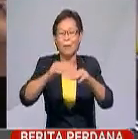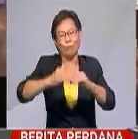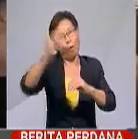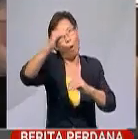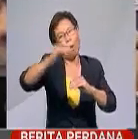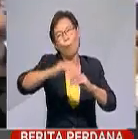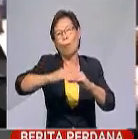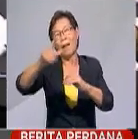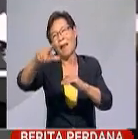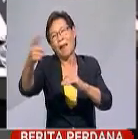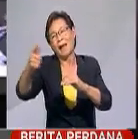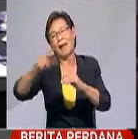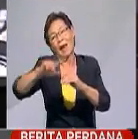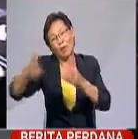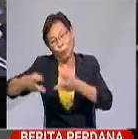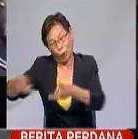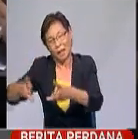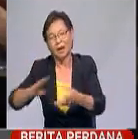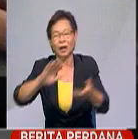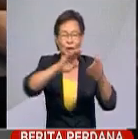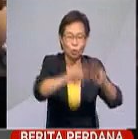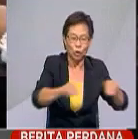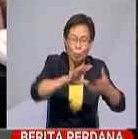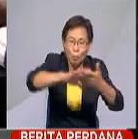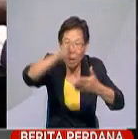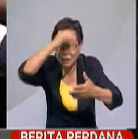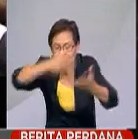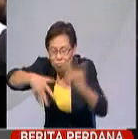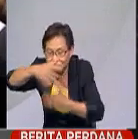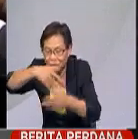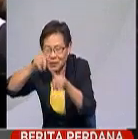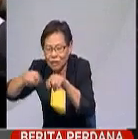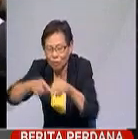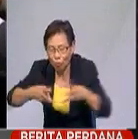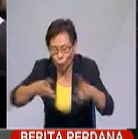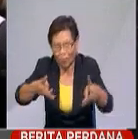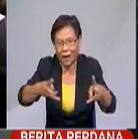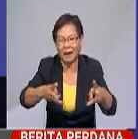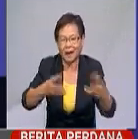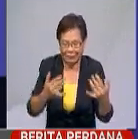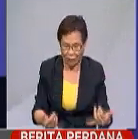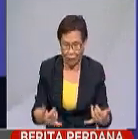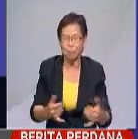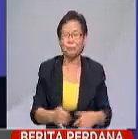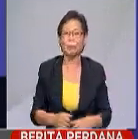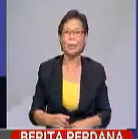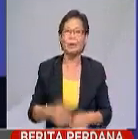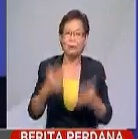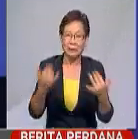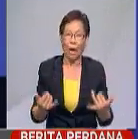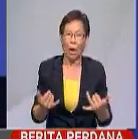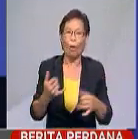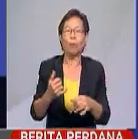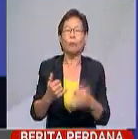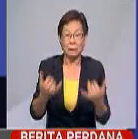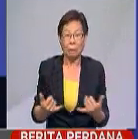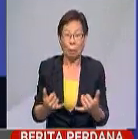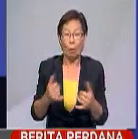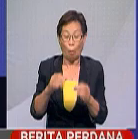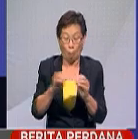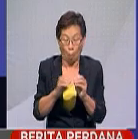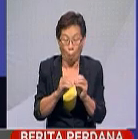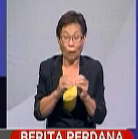and interact in different ways than we do today. Now it has become more